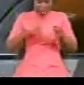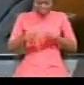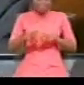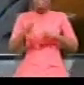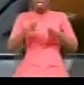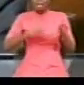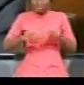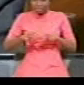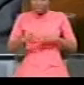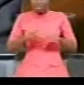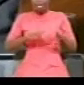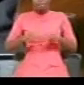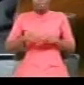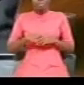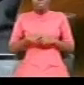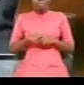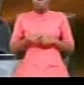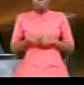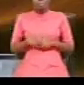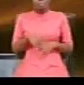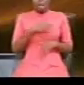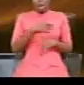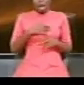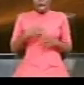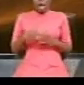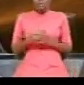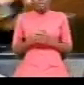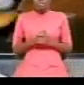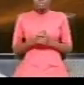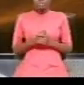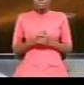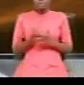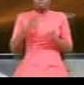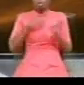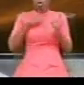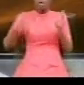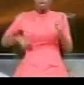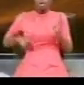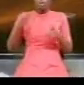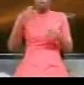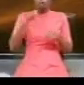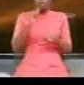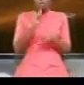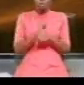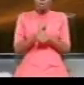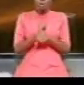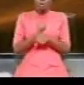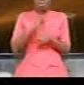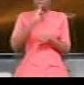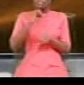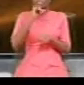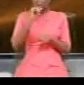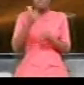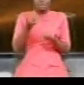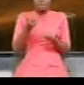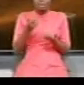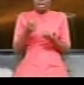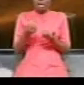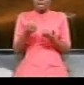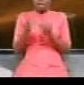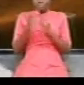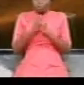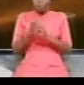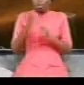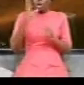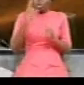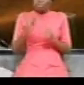activity, activity. And the Lord of the work is not consulted. No